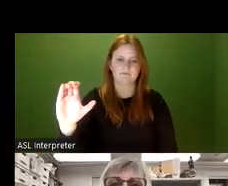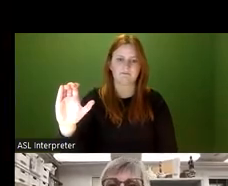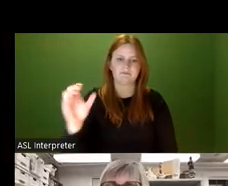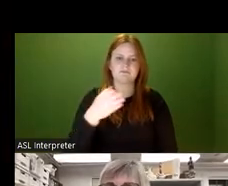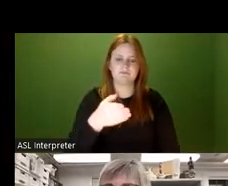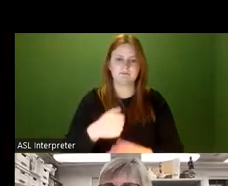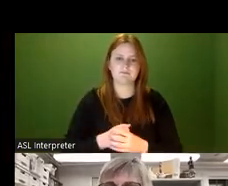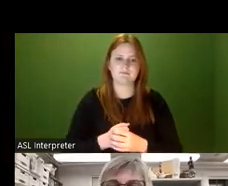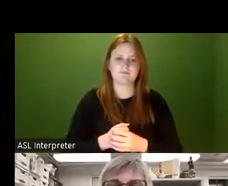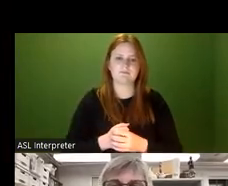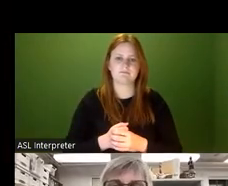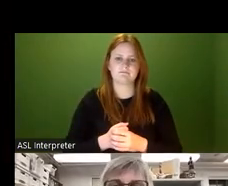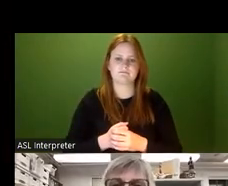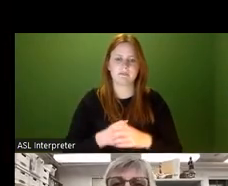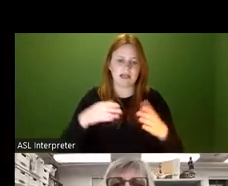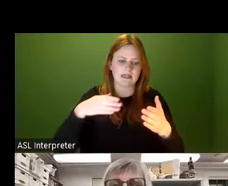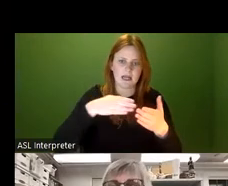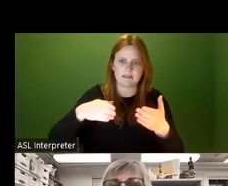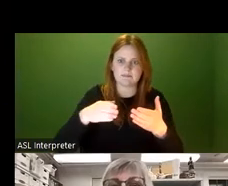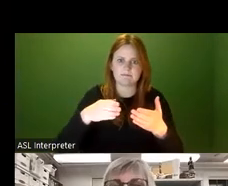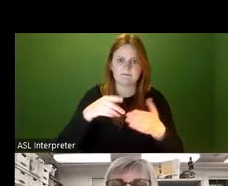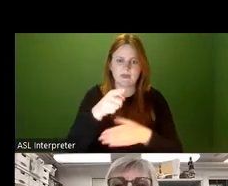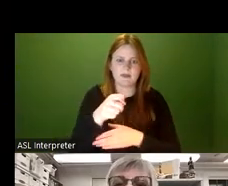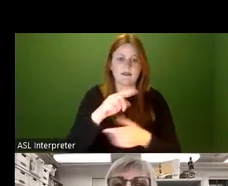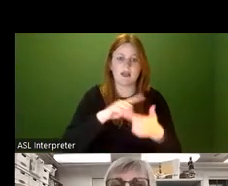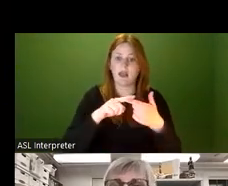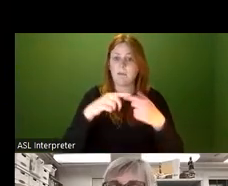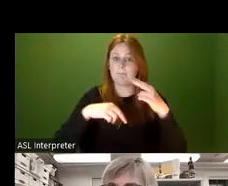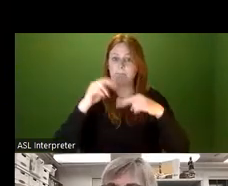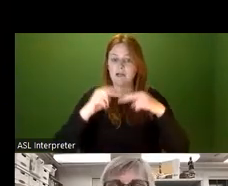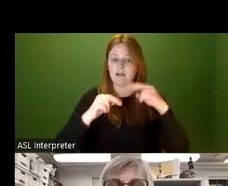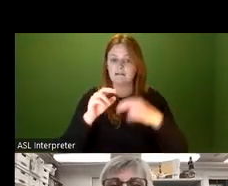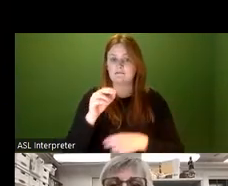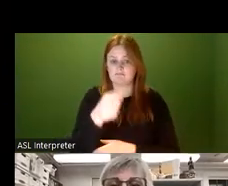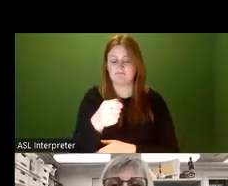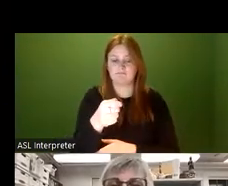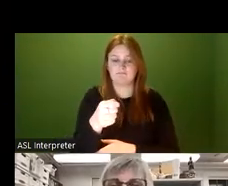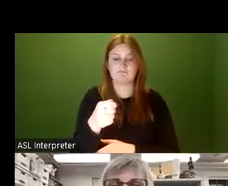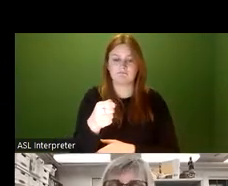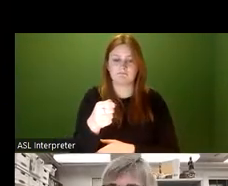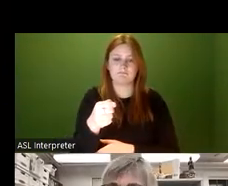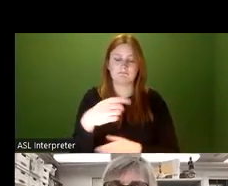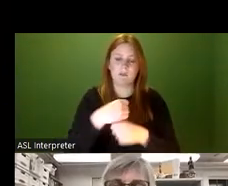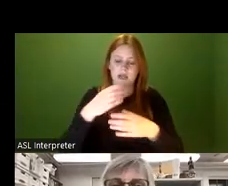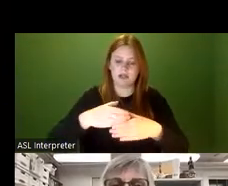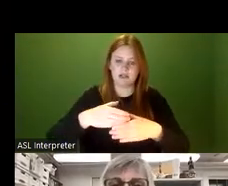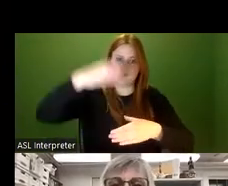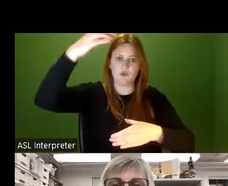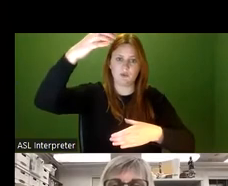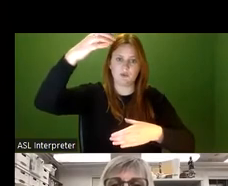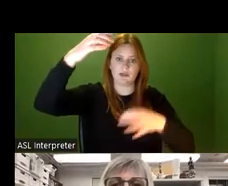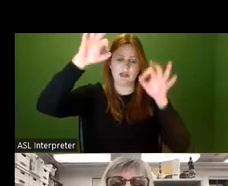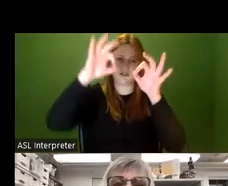had these cut, and then this frame built, and created a tube, and I hand sewed the